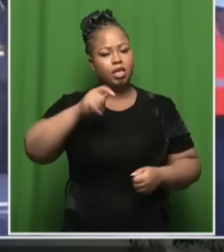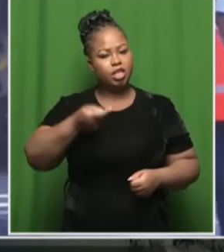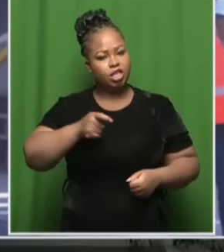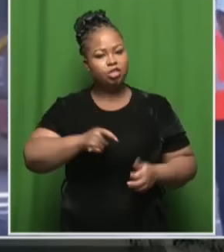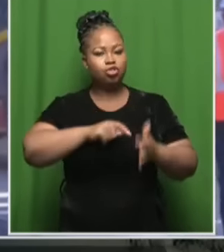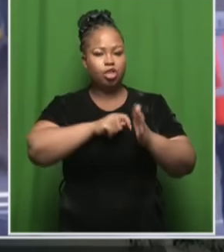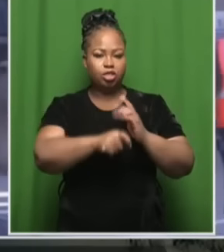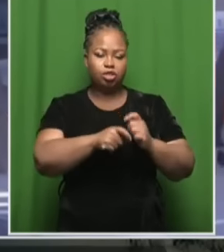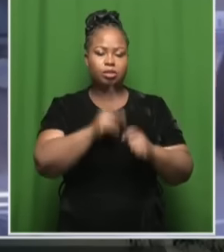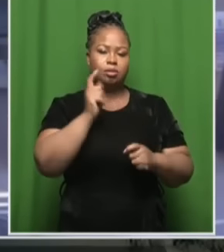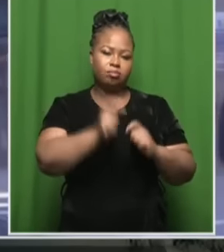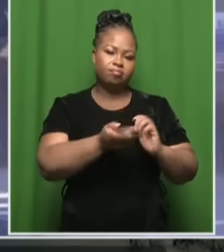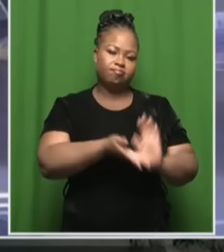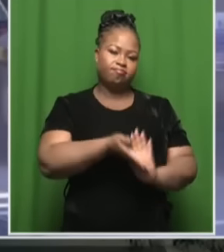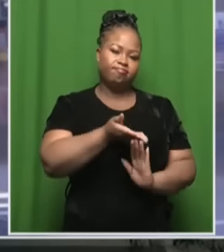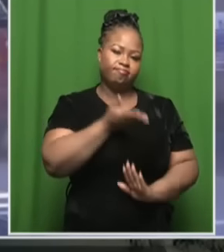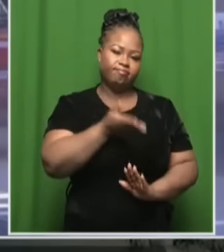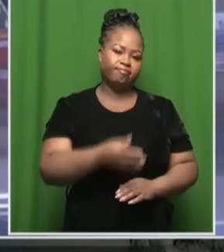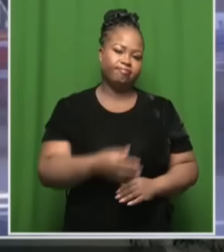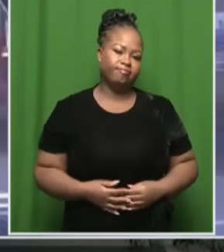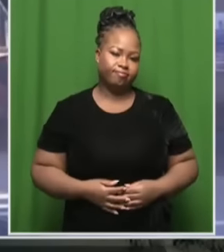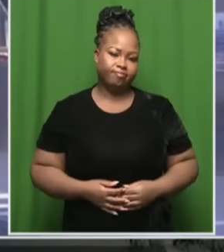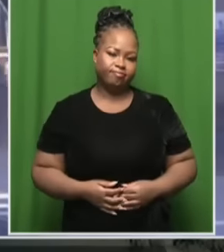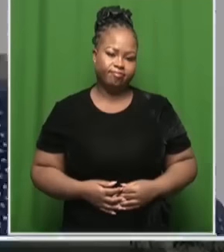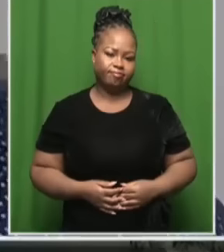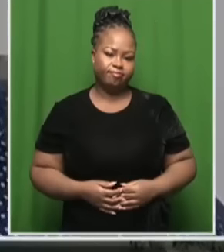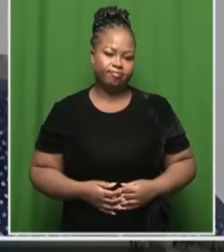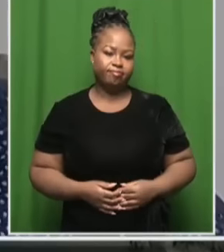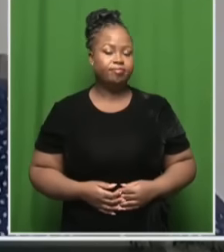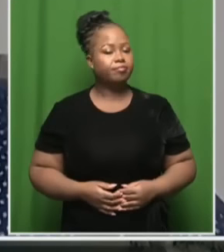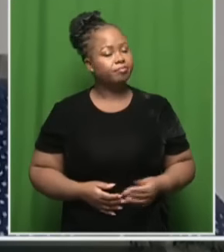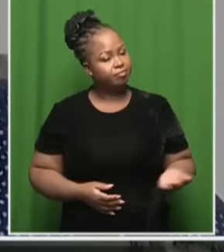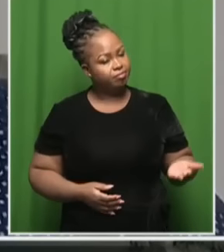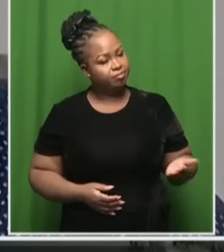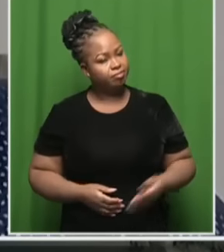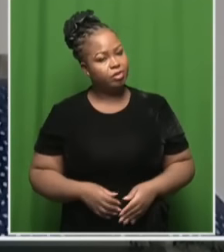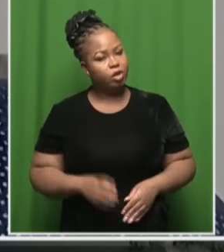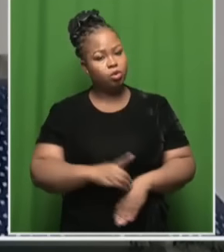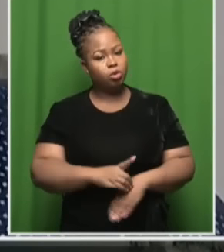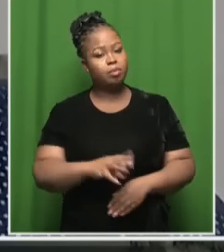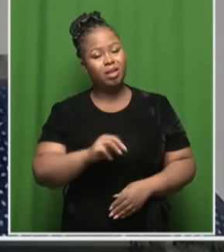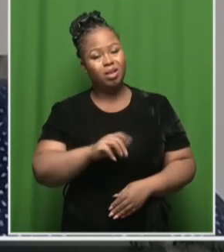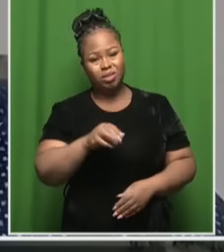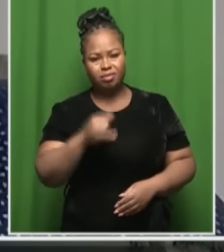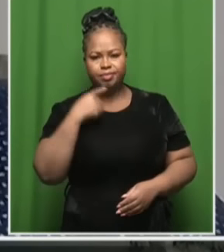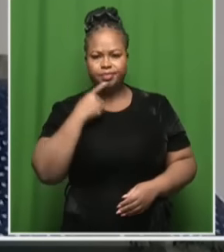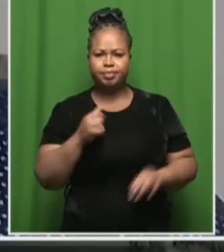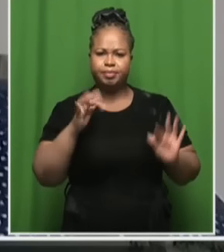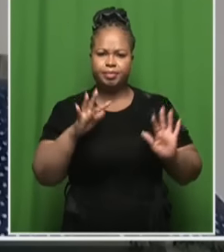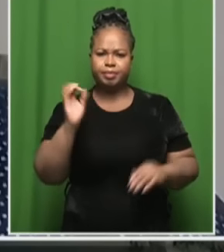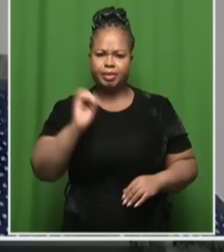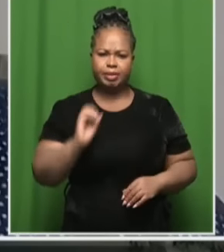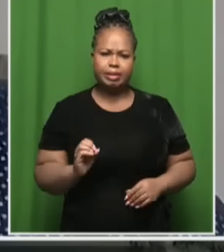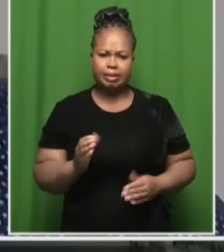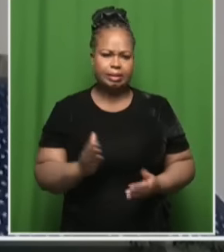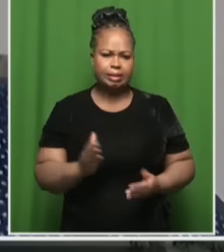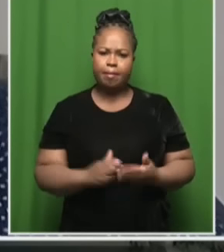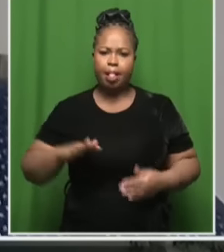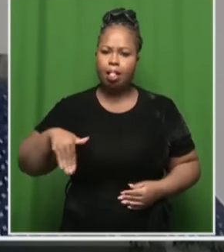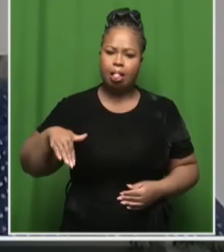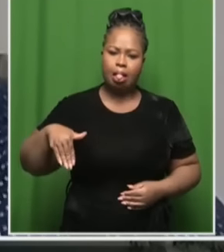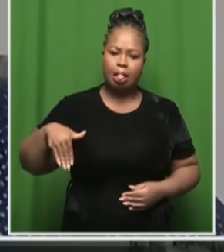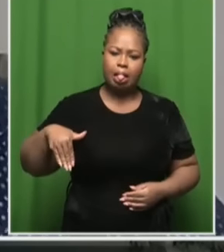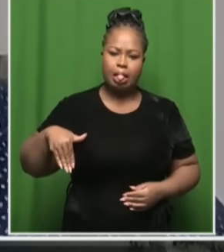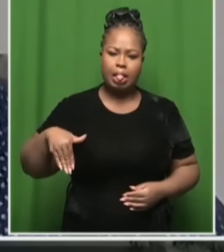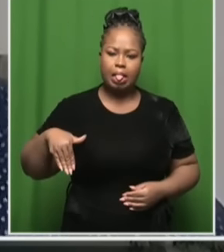for the meter to be upgraded to key revision number 2. So, Dr. Mulaudzi, you said about 10% of meters still need to